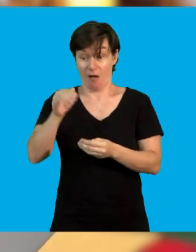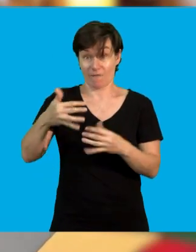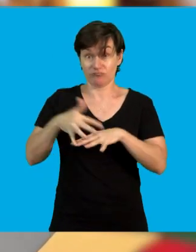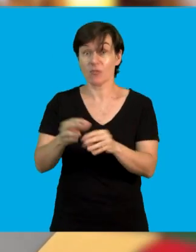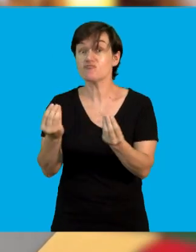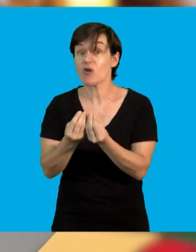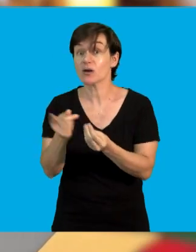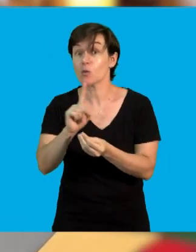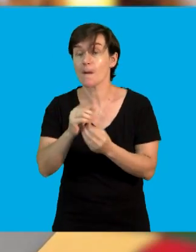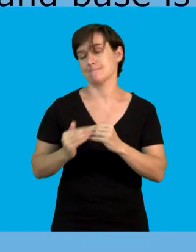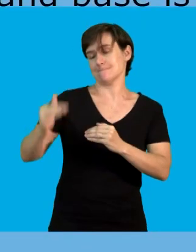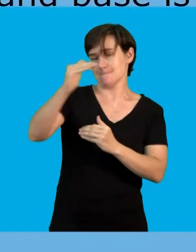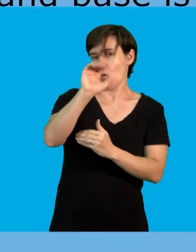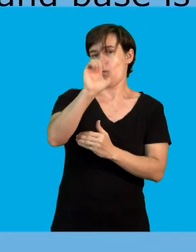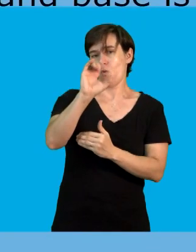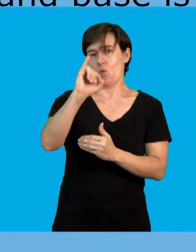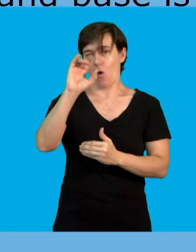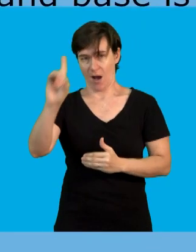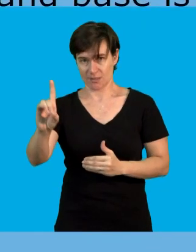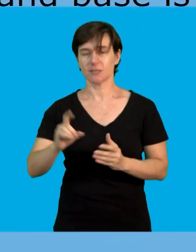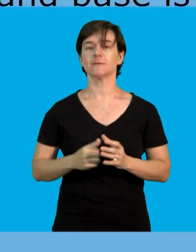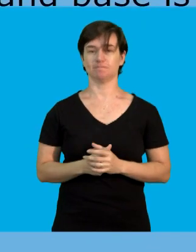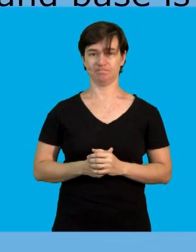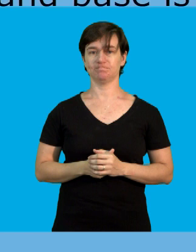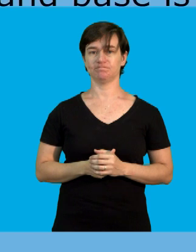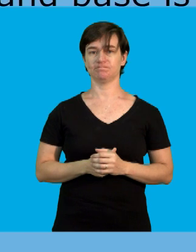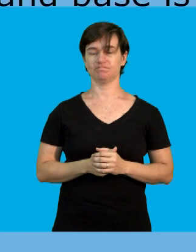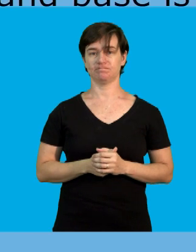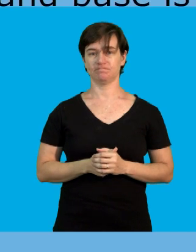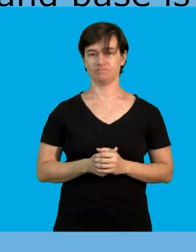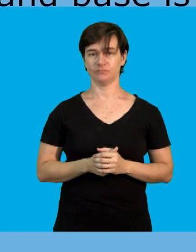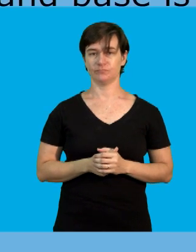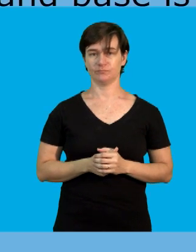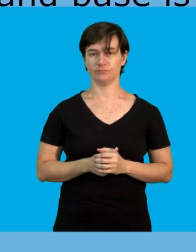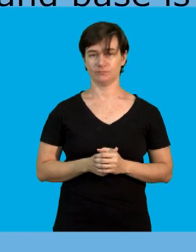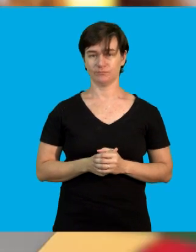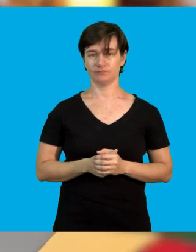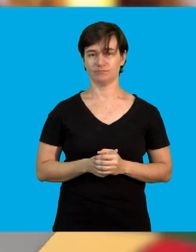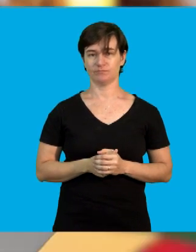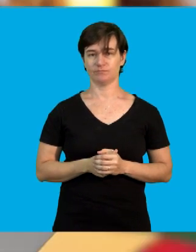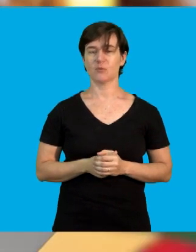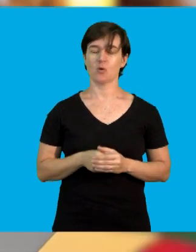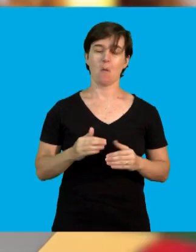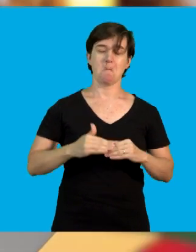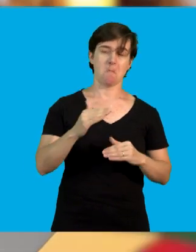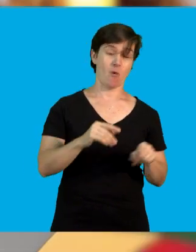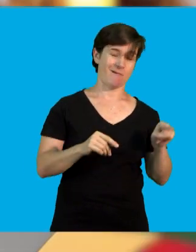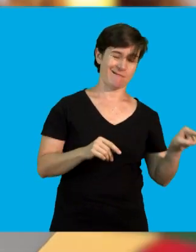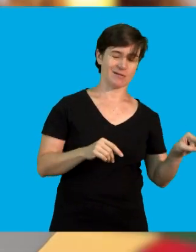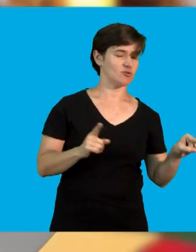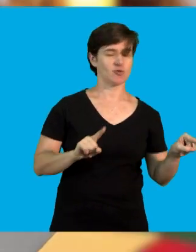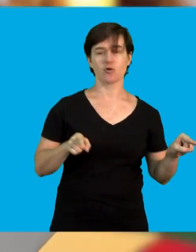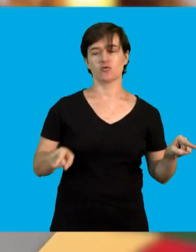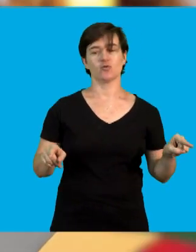one that has a greater strength. In this case, it is going to be the acid. So the product is going to be acidic as compared to it